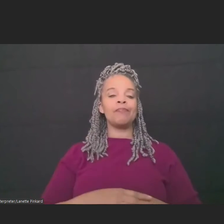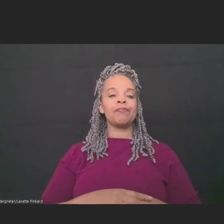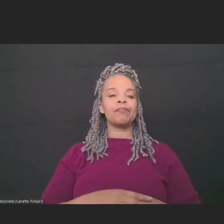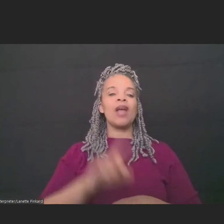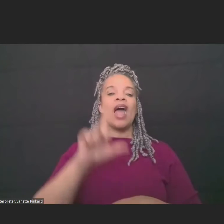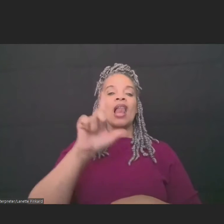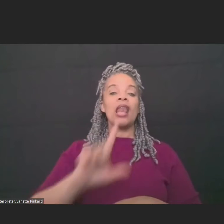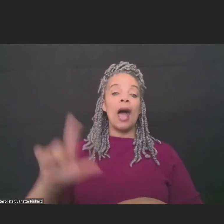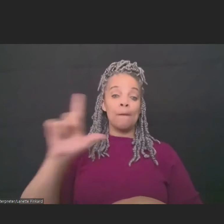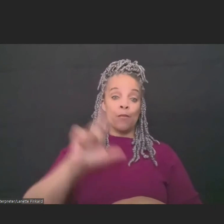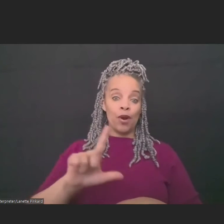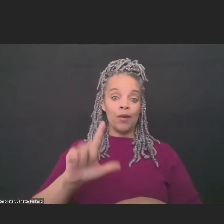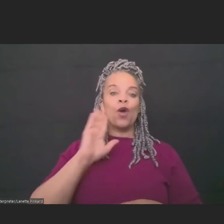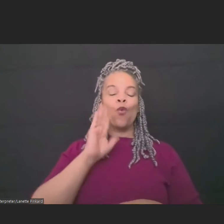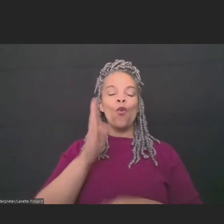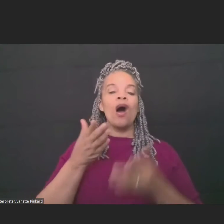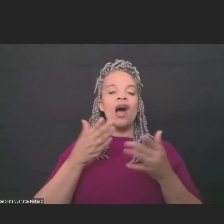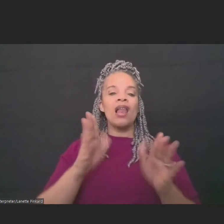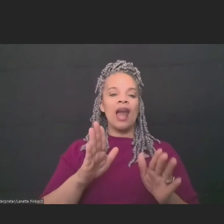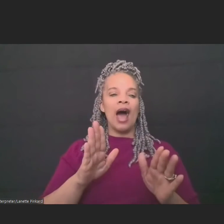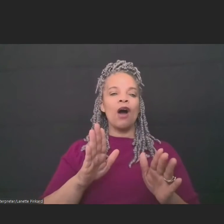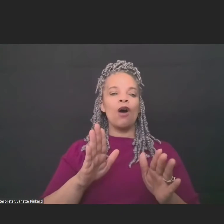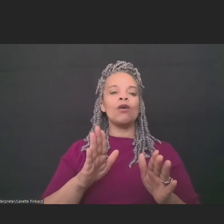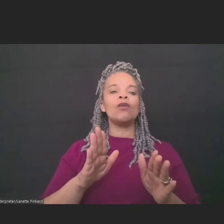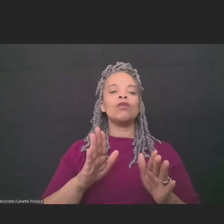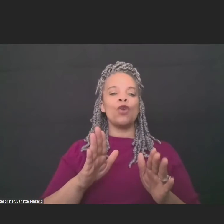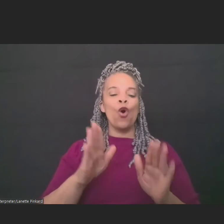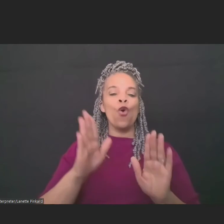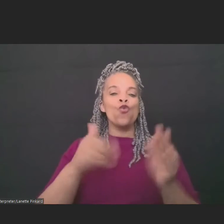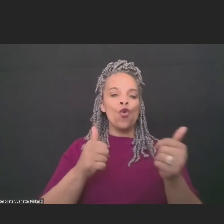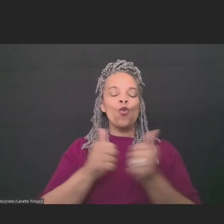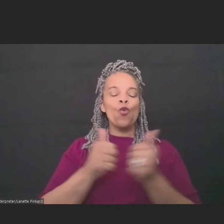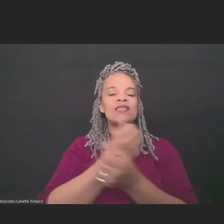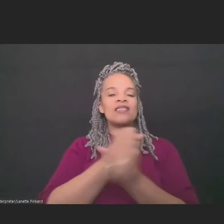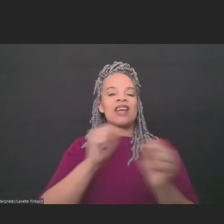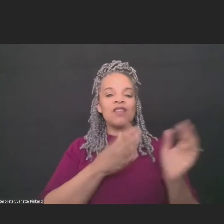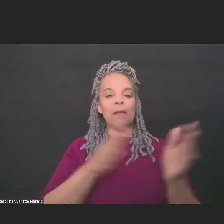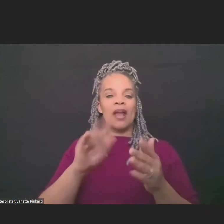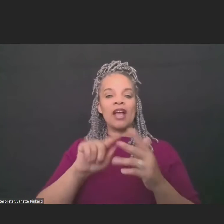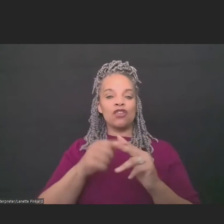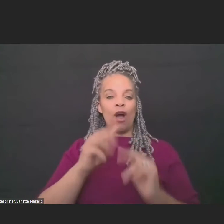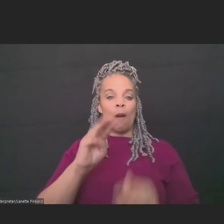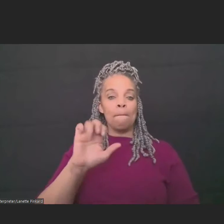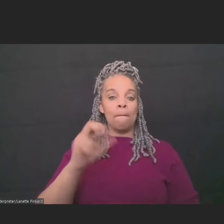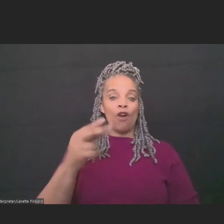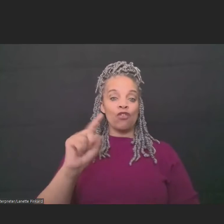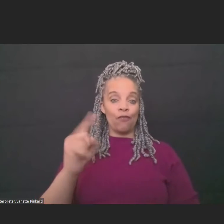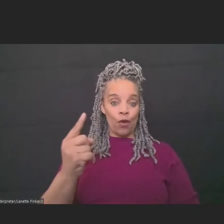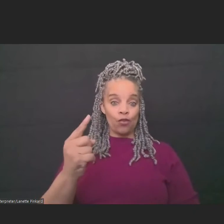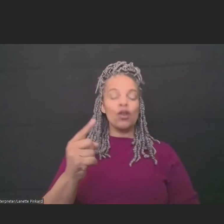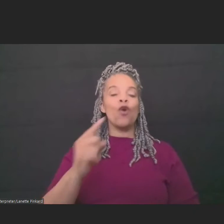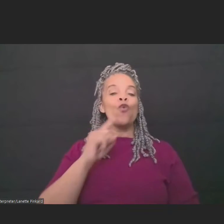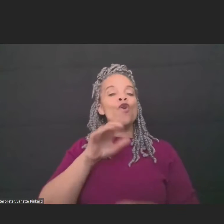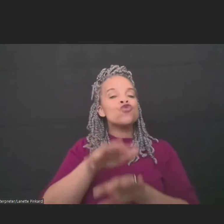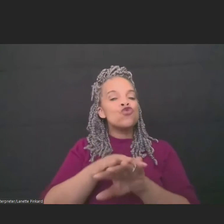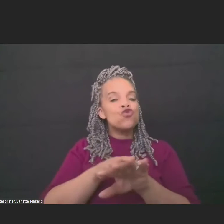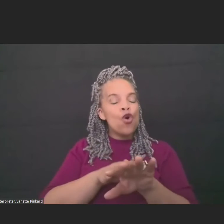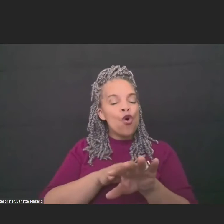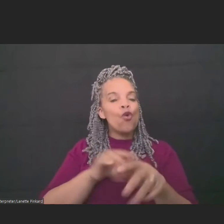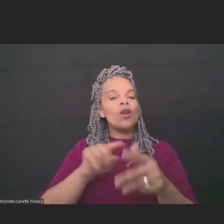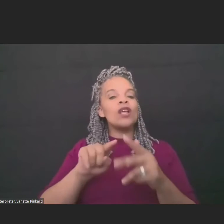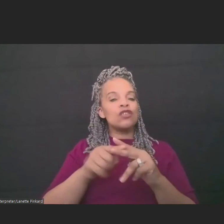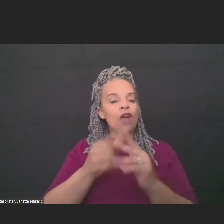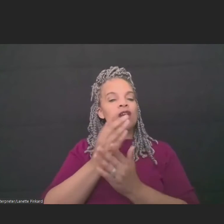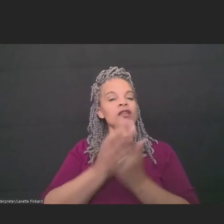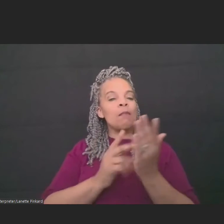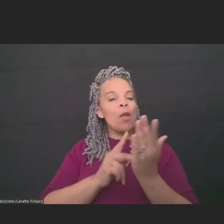Libraries will allow rental of rooms with safety plans starting March 1st. We'll slowly start beginning some of the programming